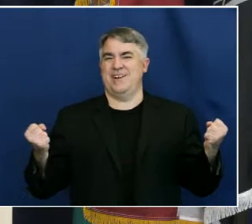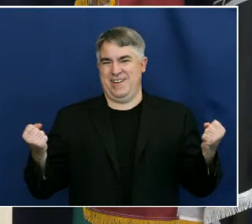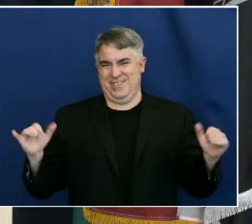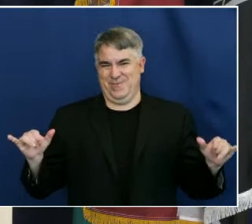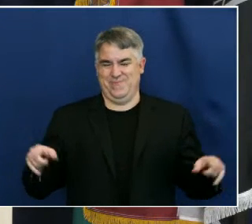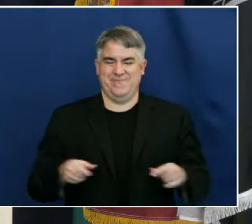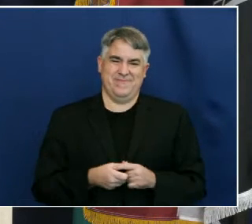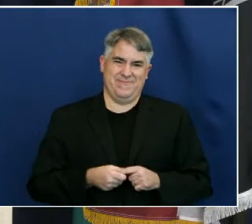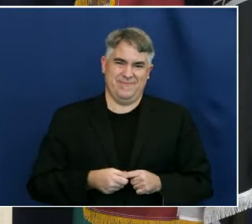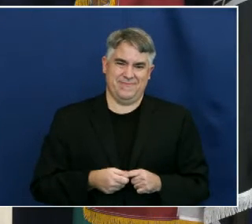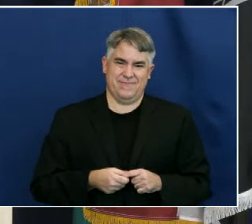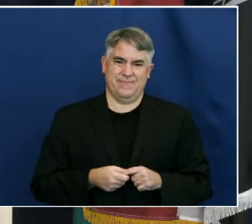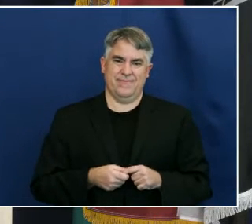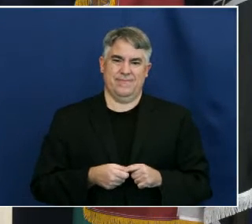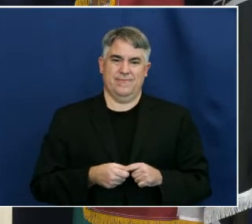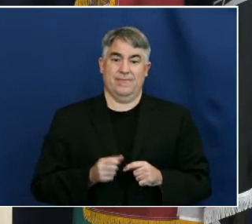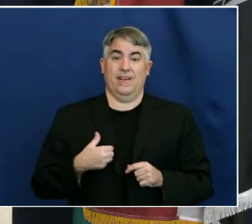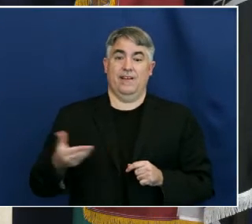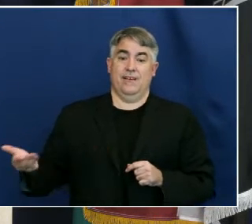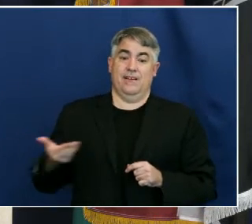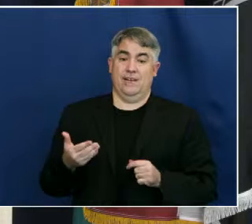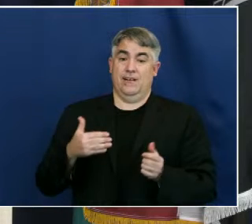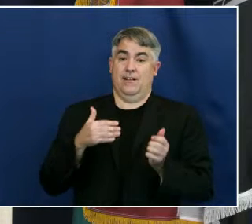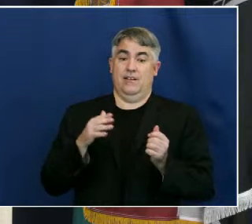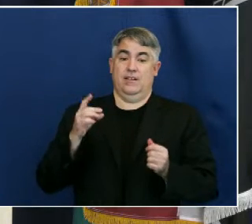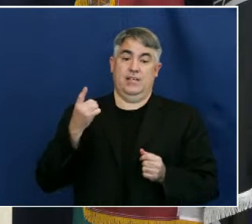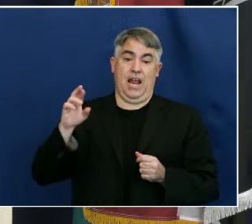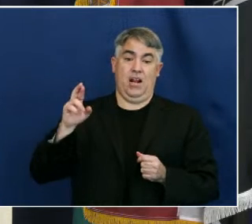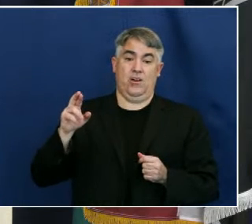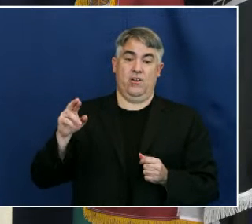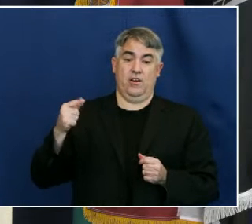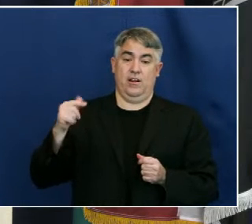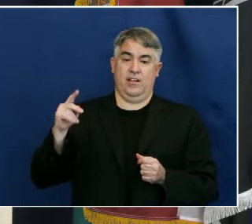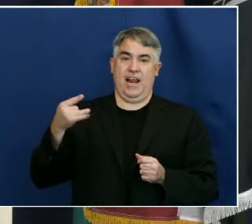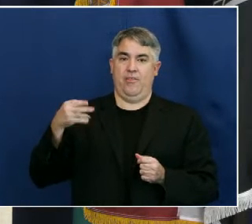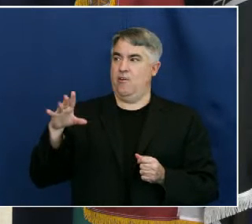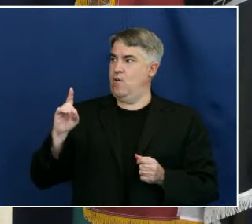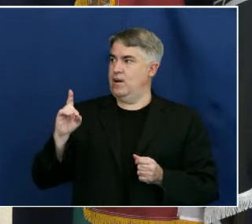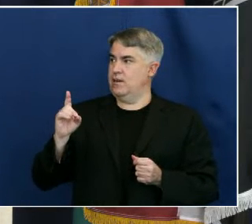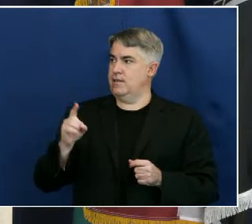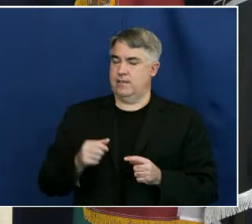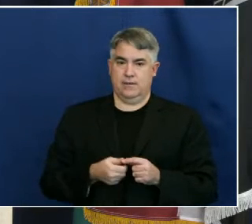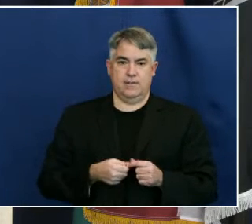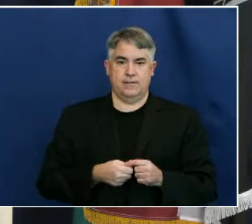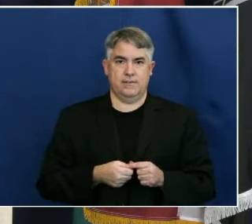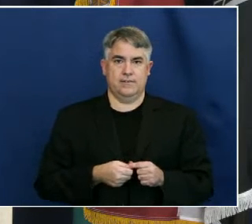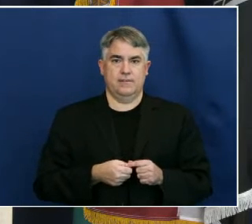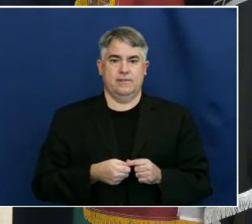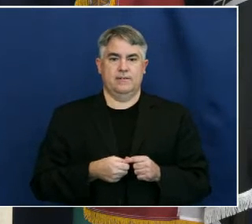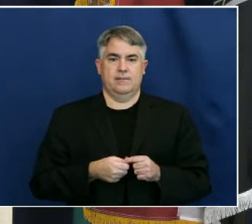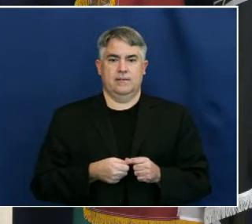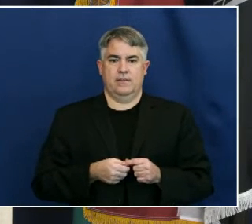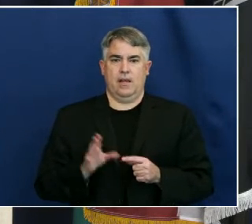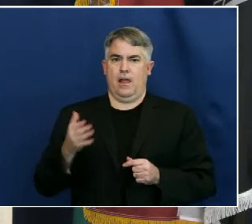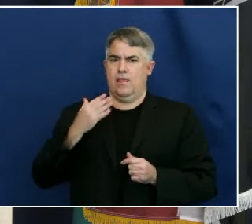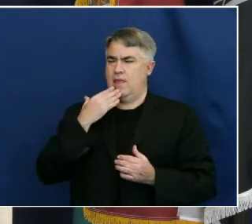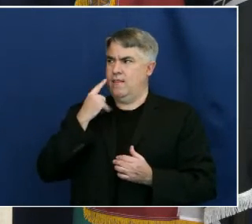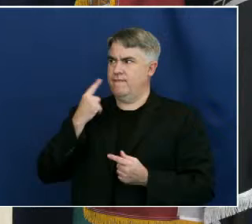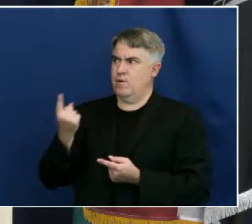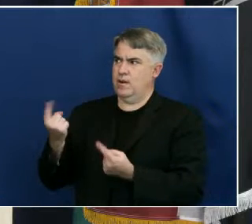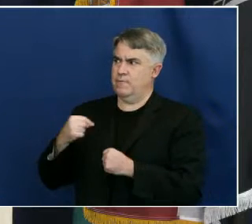friend Dr. Paul Gothold. I appreciate Dr. Gothold. They've been working with us from the very beginning of this. We ask a lot of them. We throw a lot at